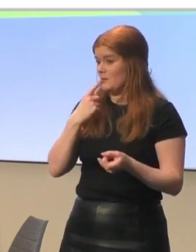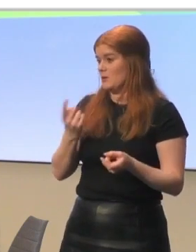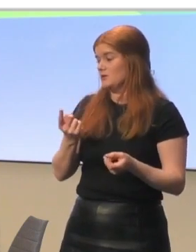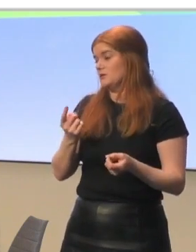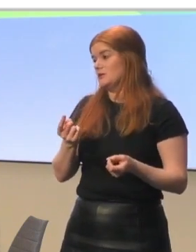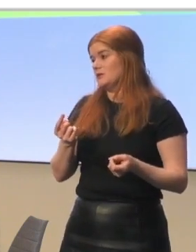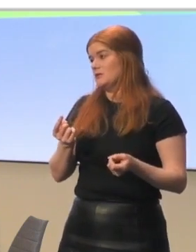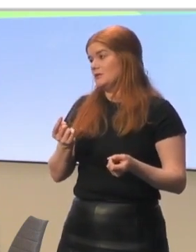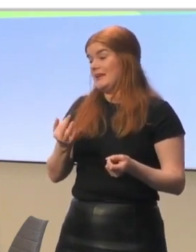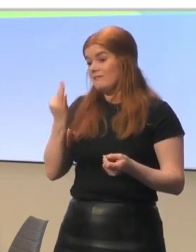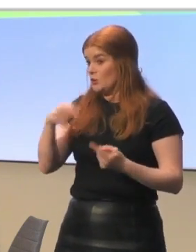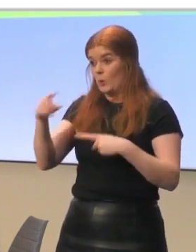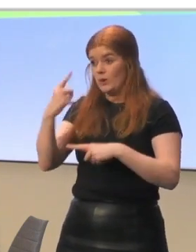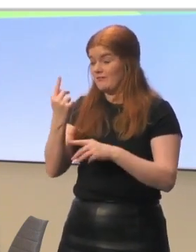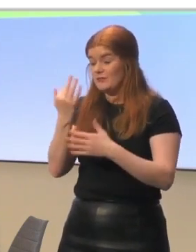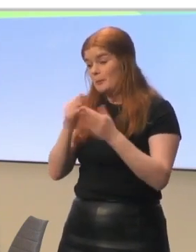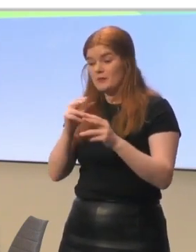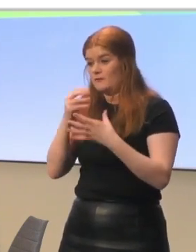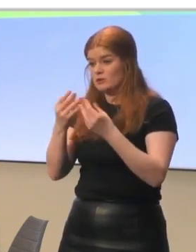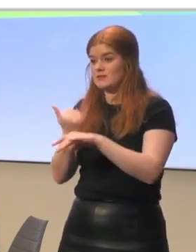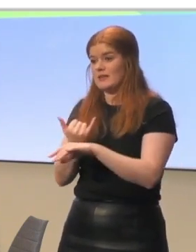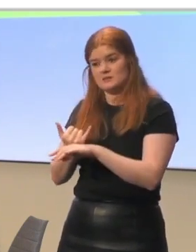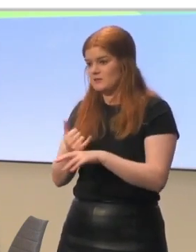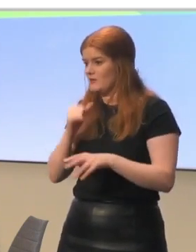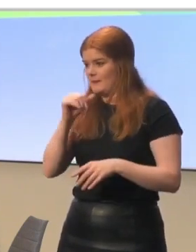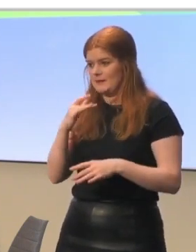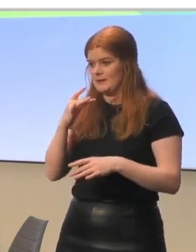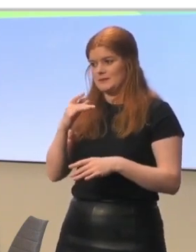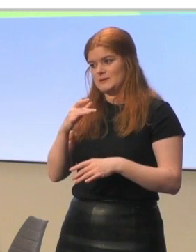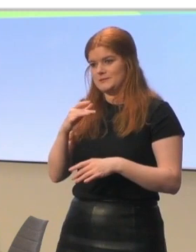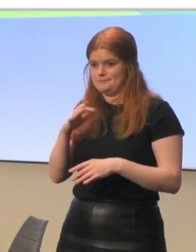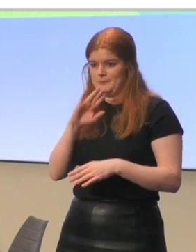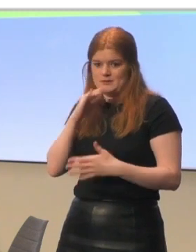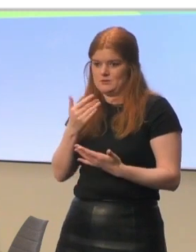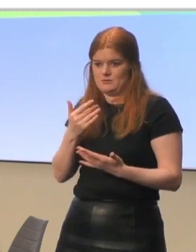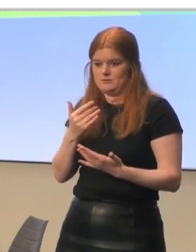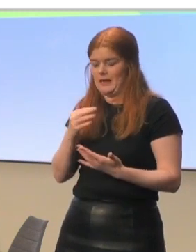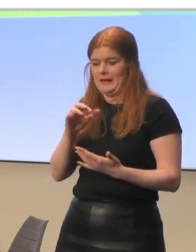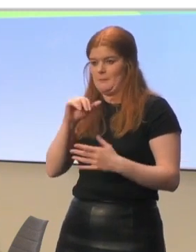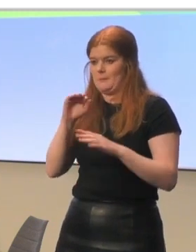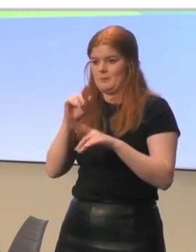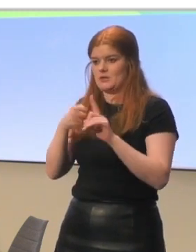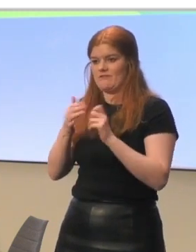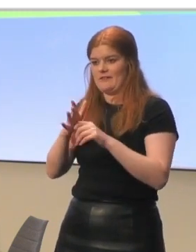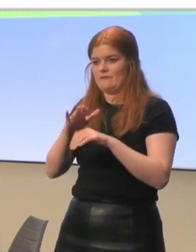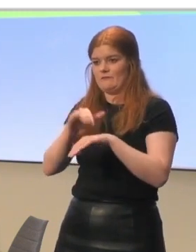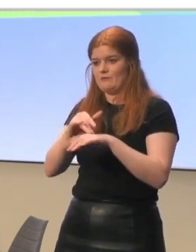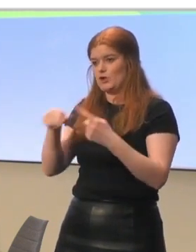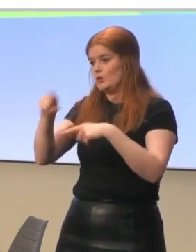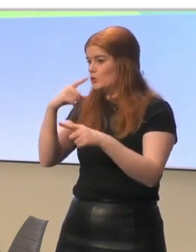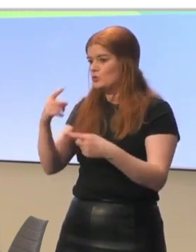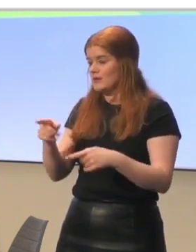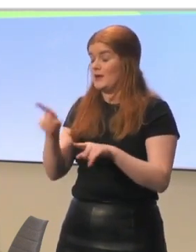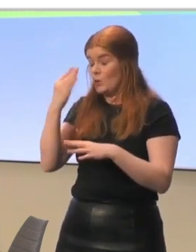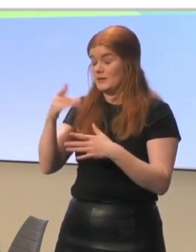you're one of the people that it hasn't resolved it for, it doesn't make it much better. And I know that for the REALT coordinators, as it